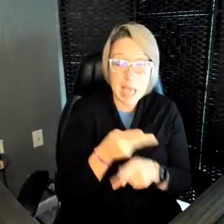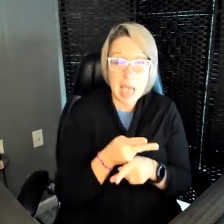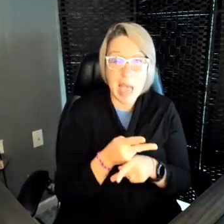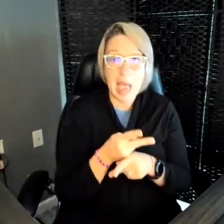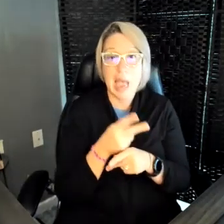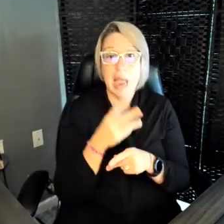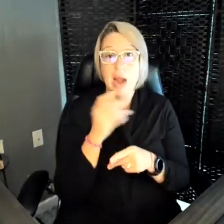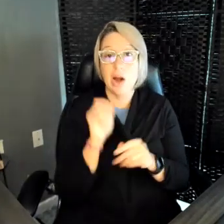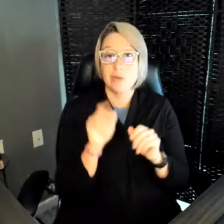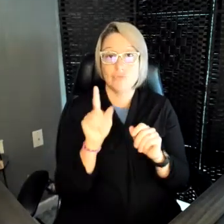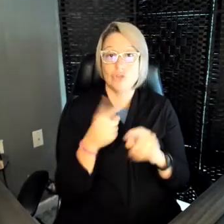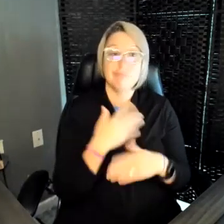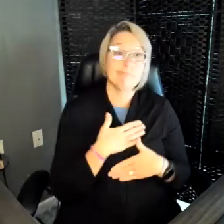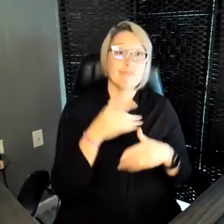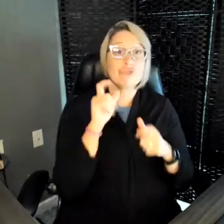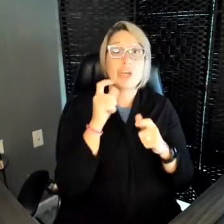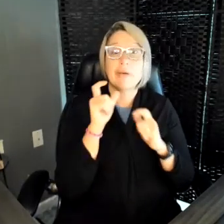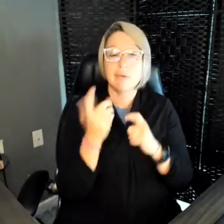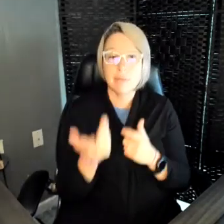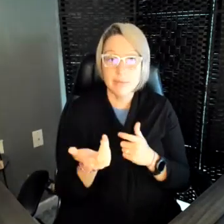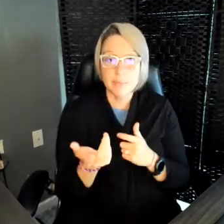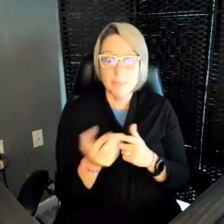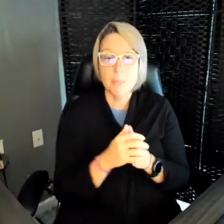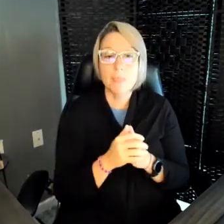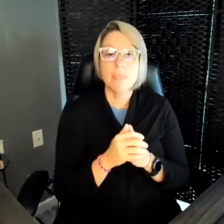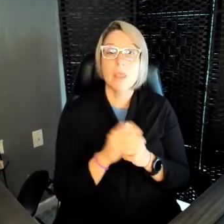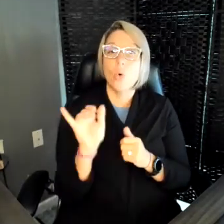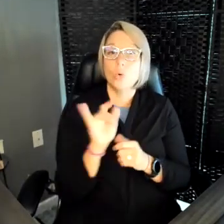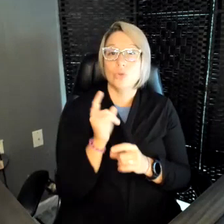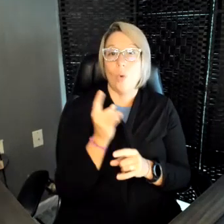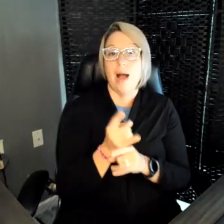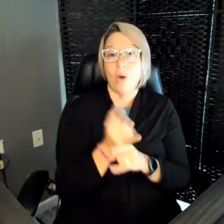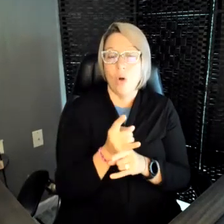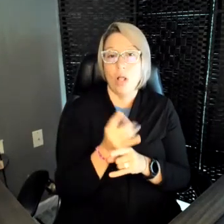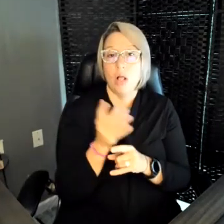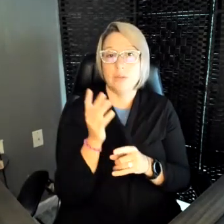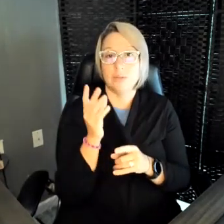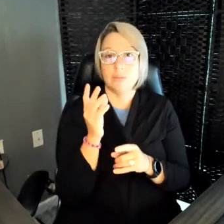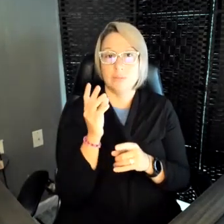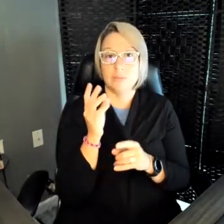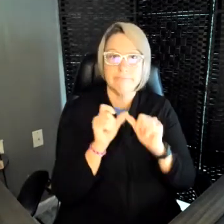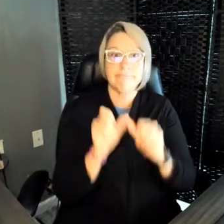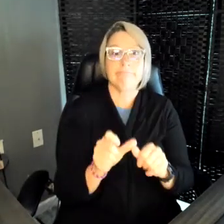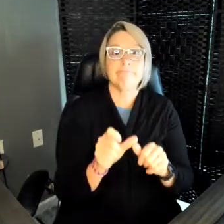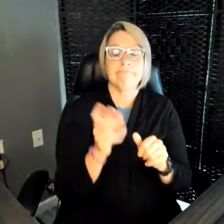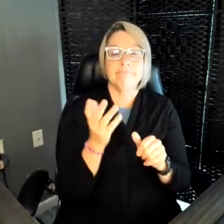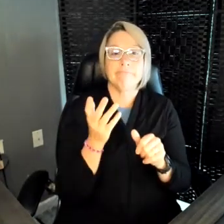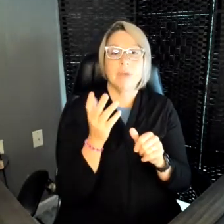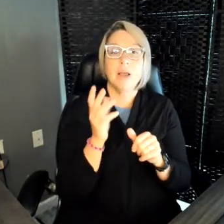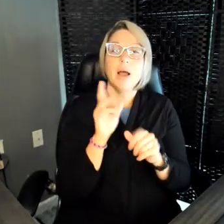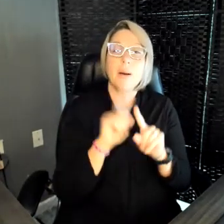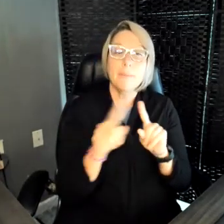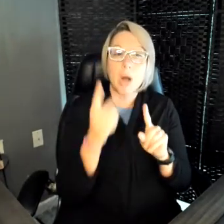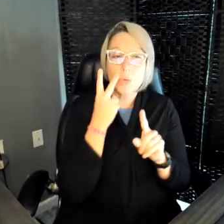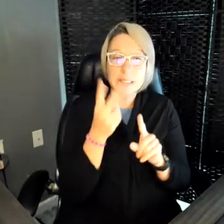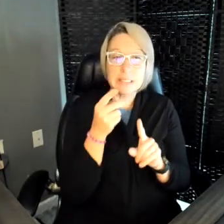recreational drinking. We also worry about alcoholism, something more serious than recreational drinking. So here we see the eye